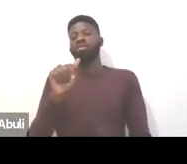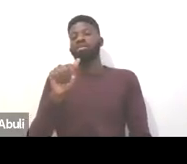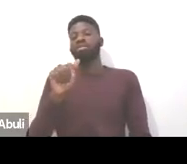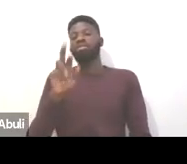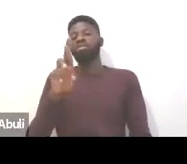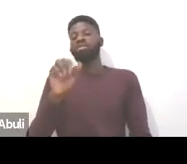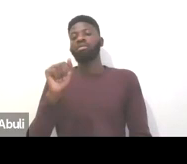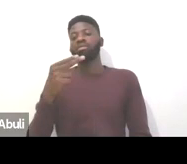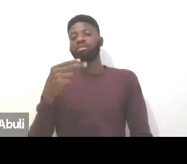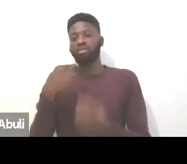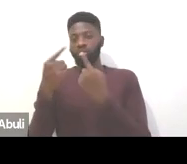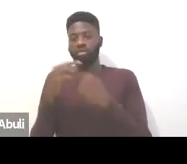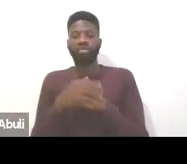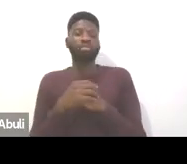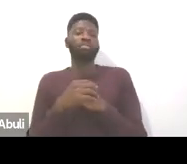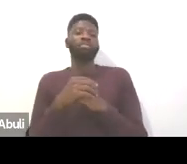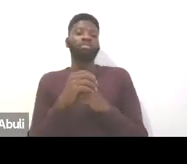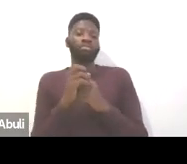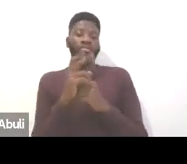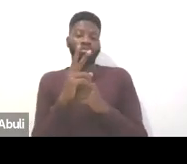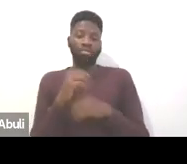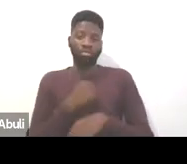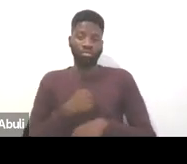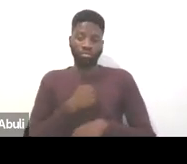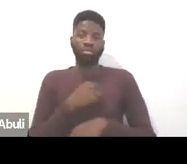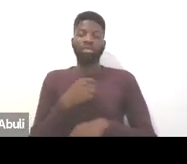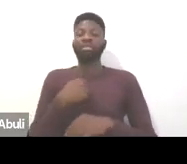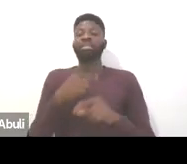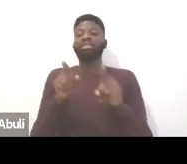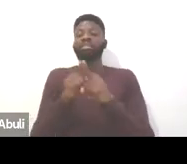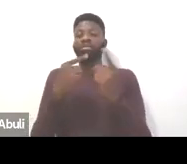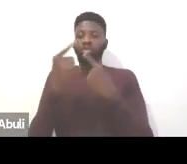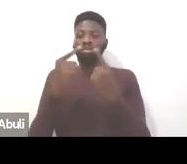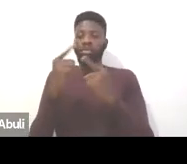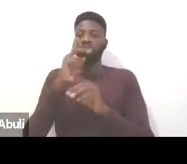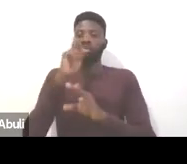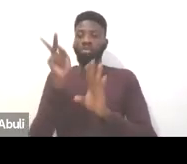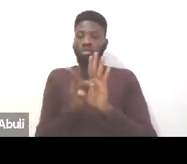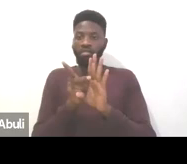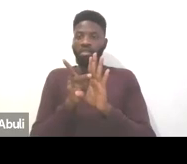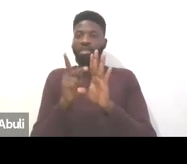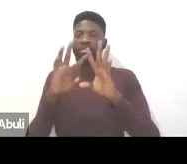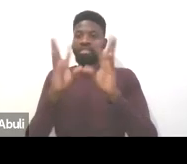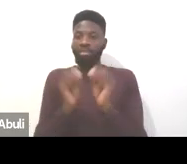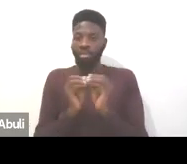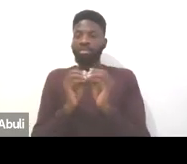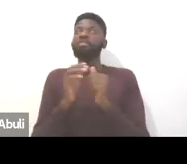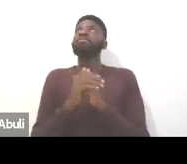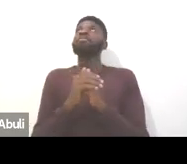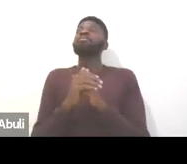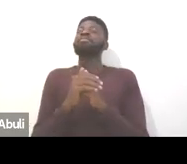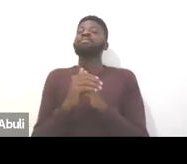I also want to talk about the profile summary, which will be. Oh, you wanted? Yes, I want to